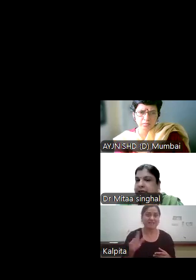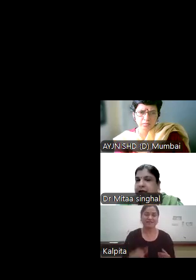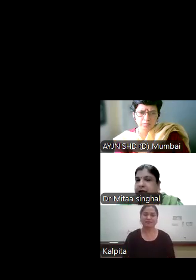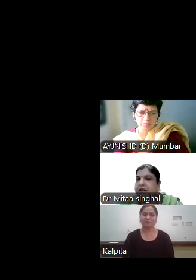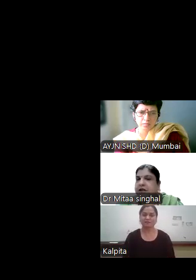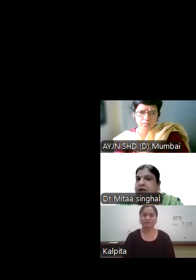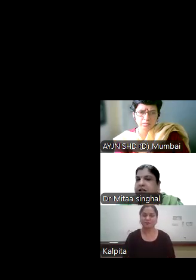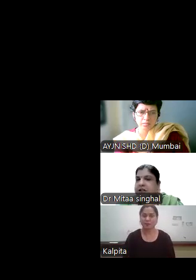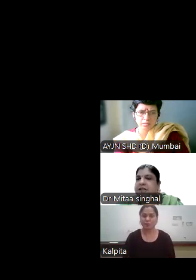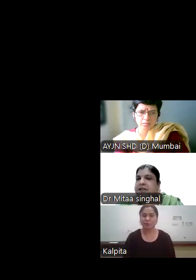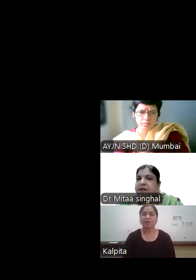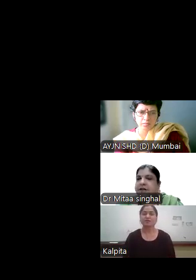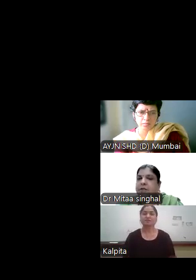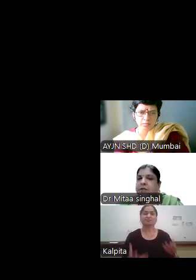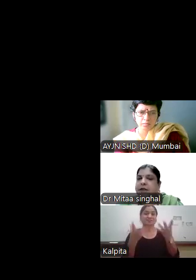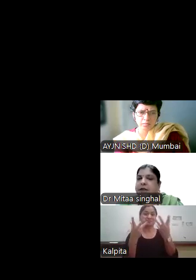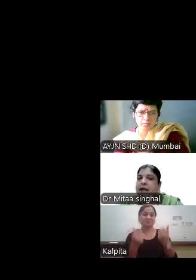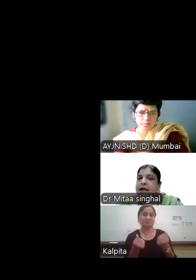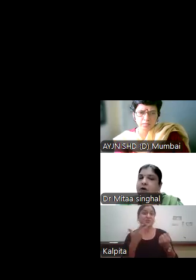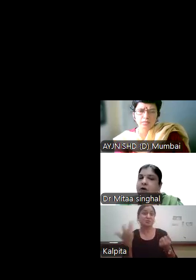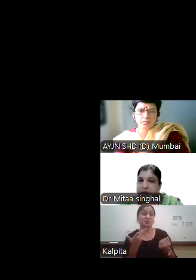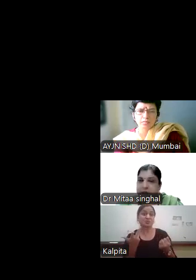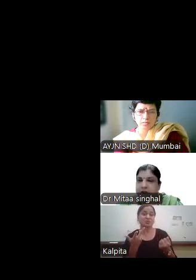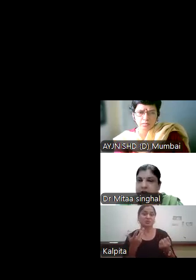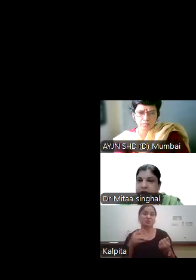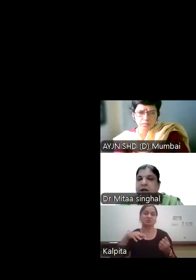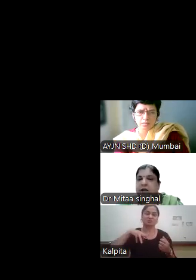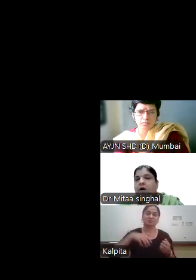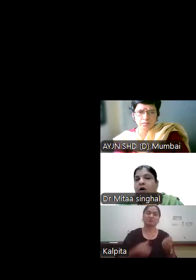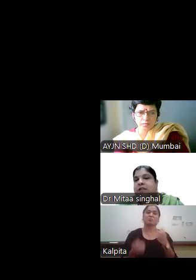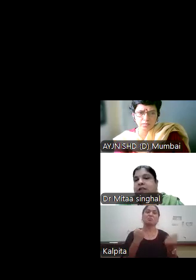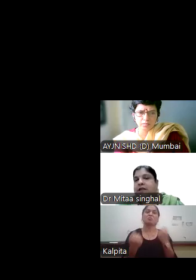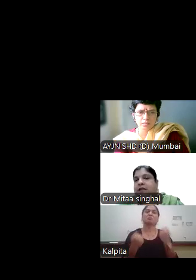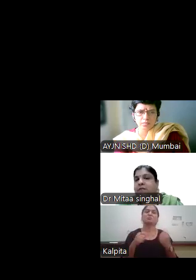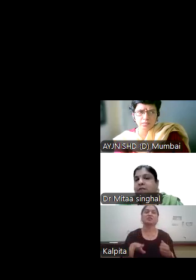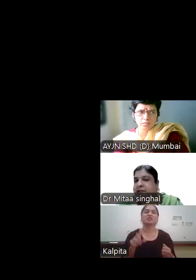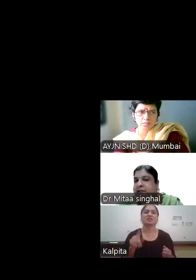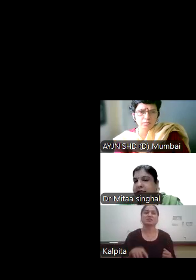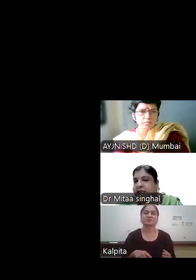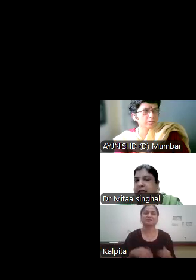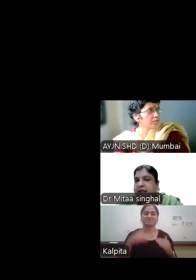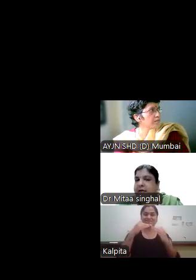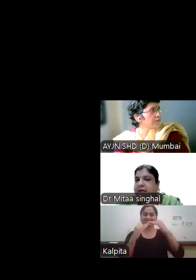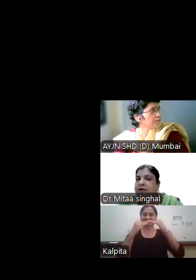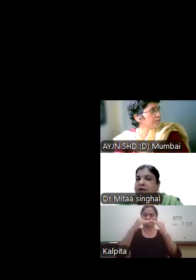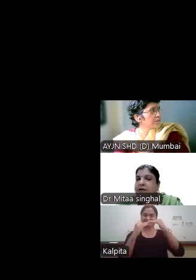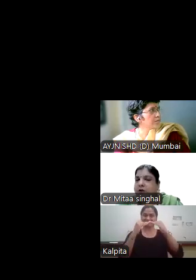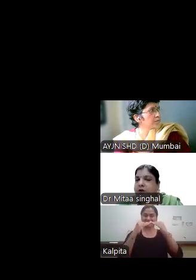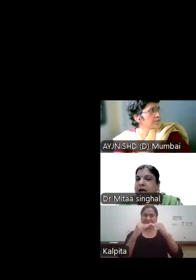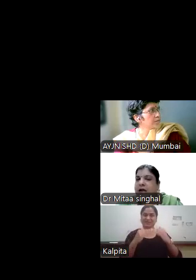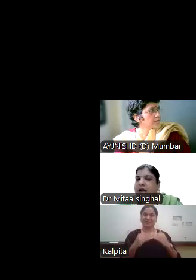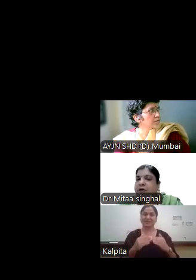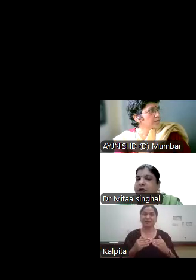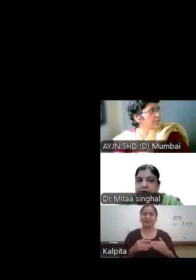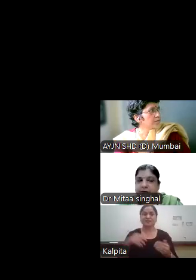scale, which measures self-care, mobility, and cognition. There are also certain balance tests like time up and go,